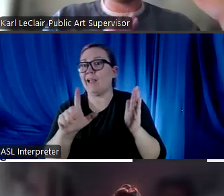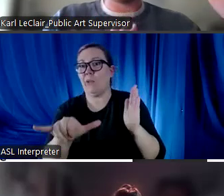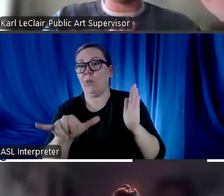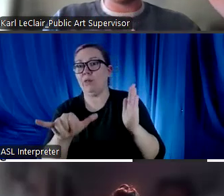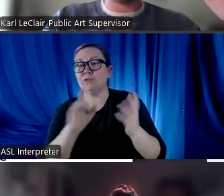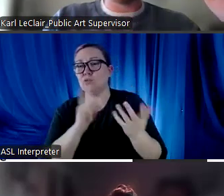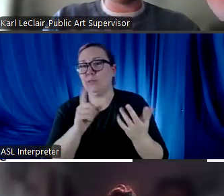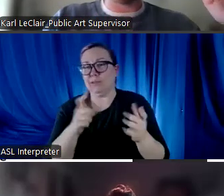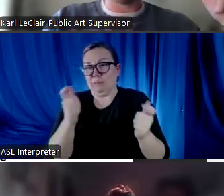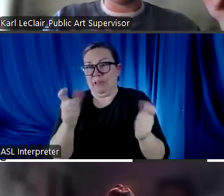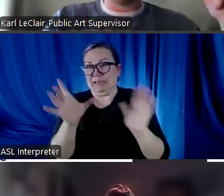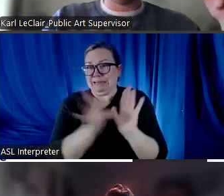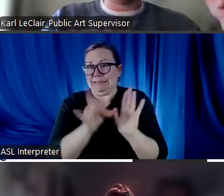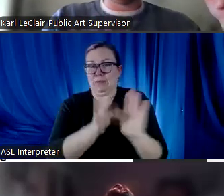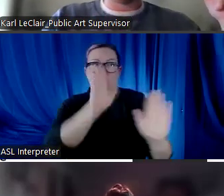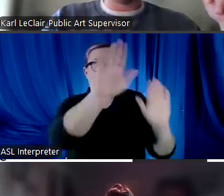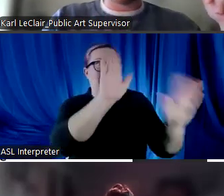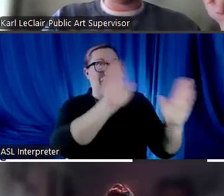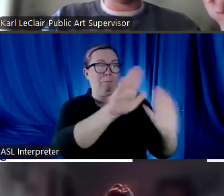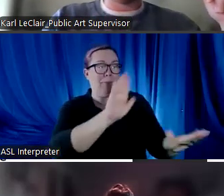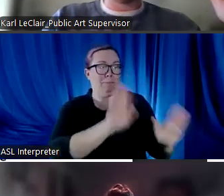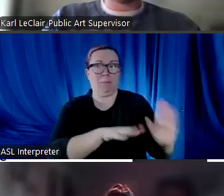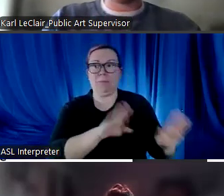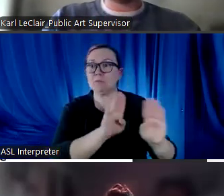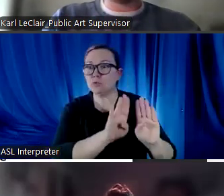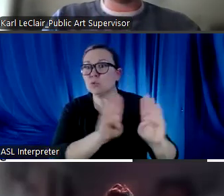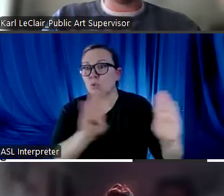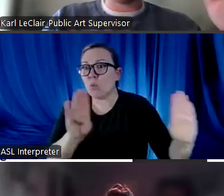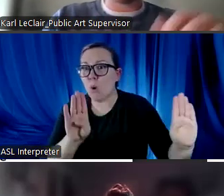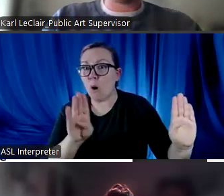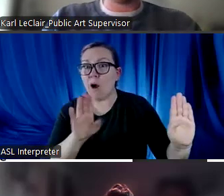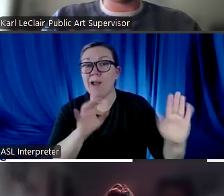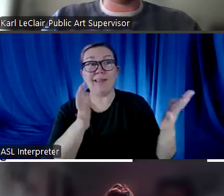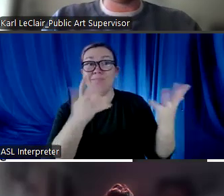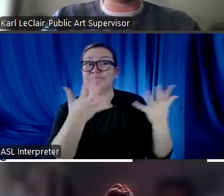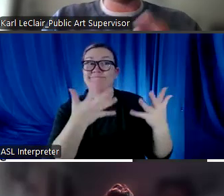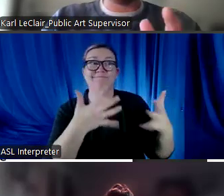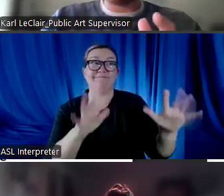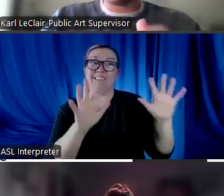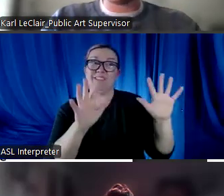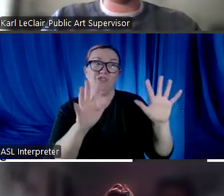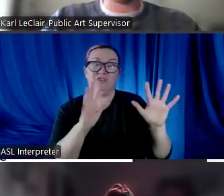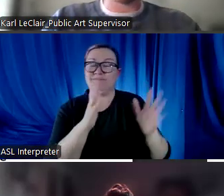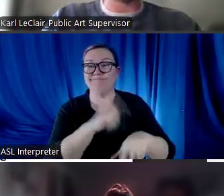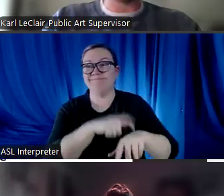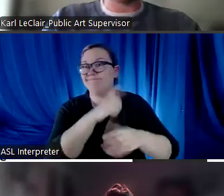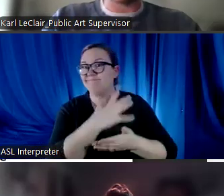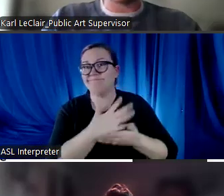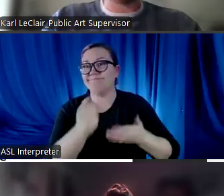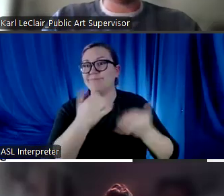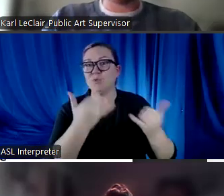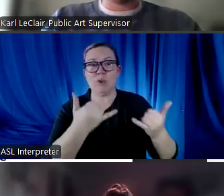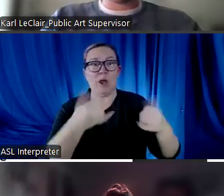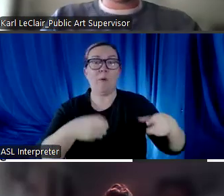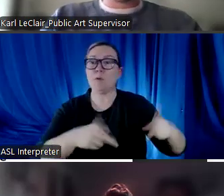large stickers that were applied to the wall. And it had outlived its life there, and this opened up an opportunity for this new